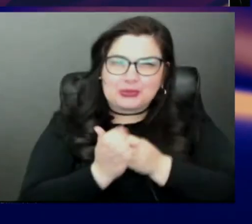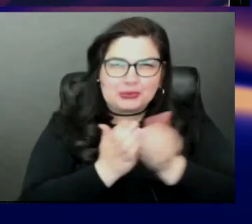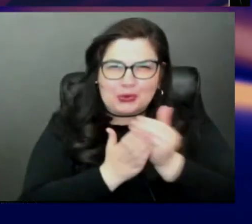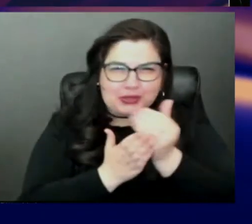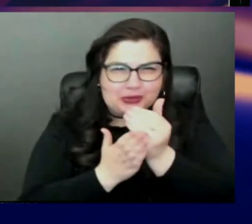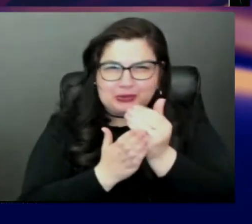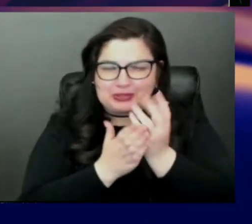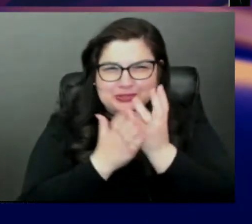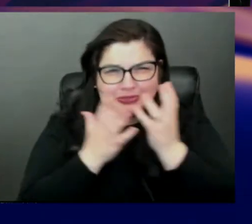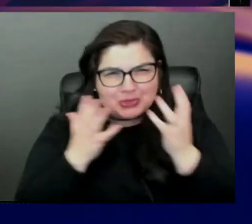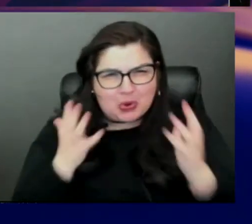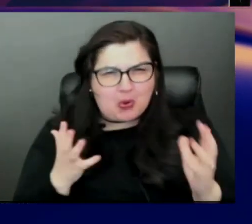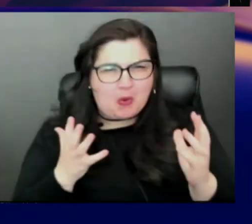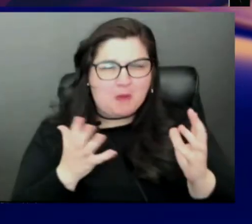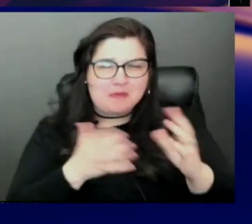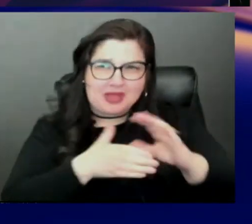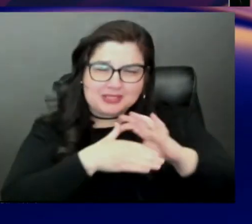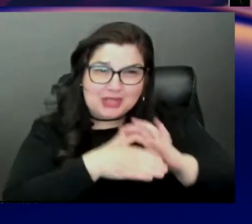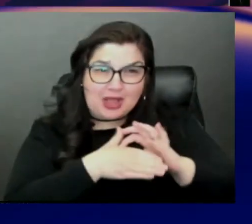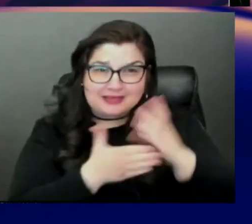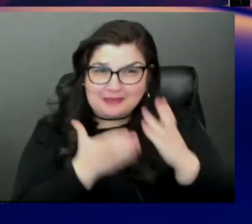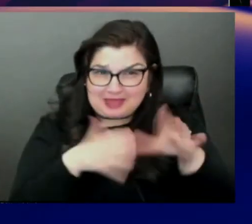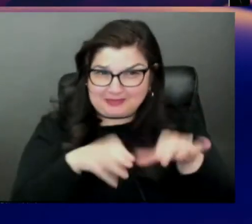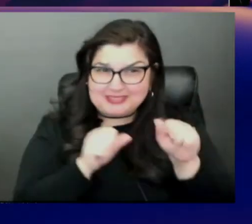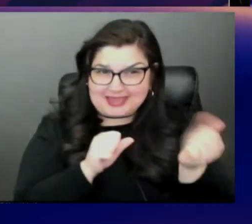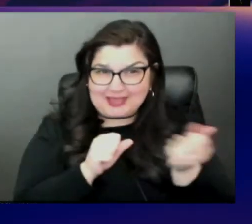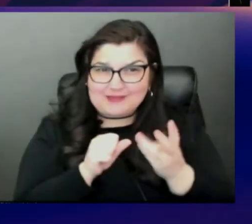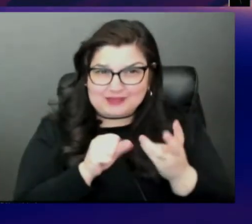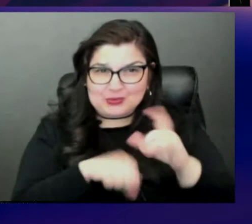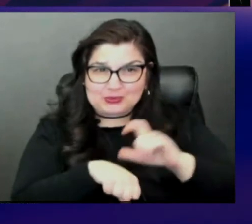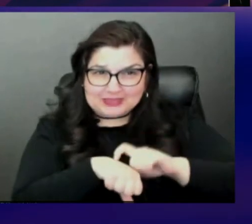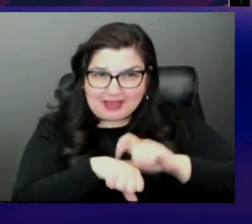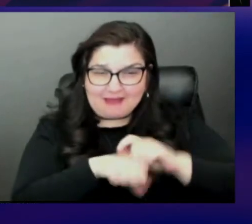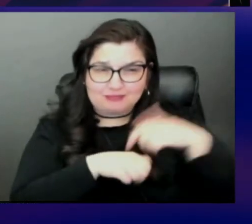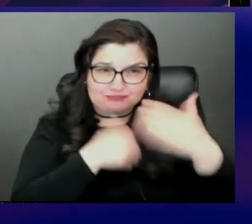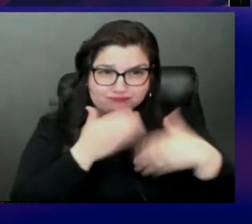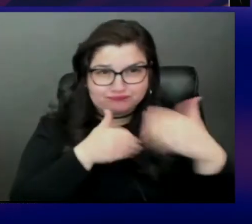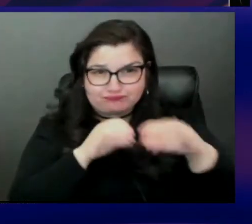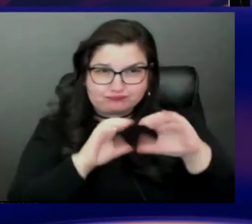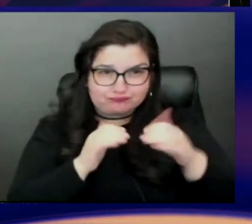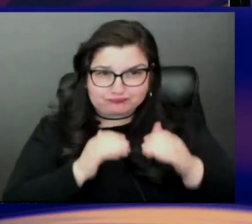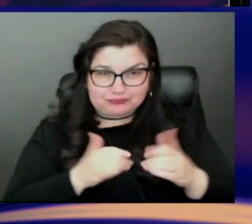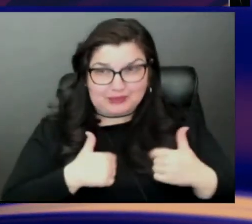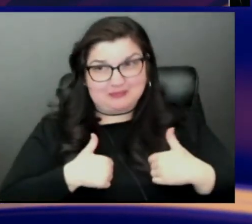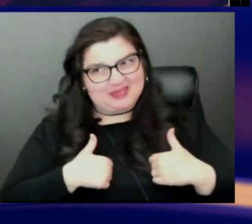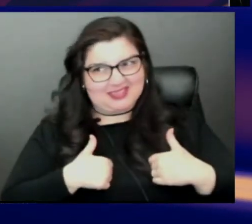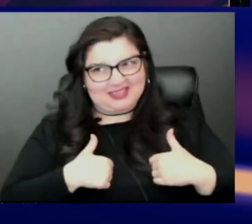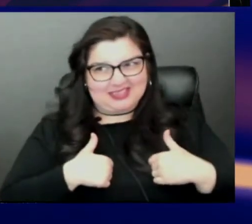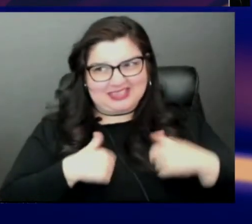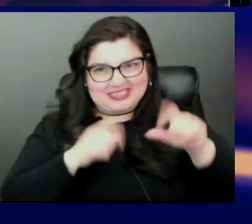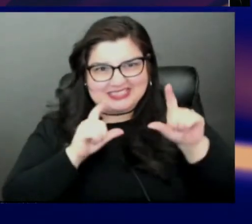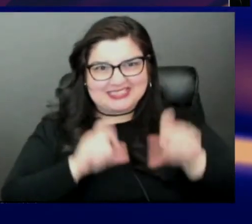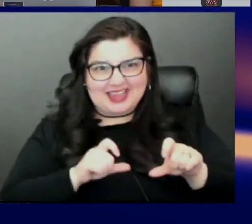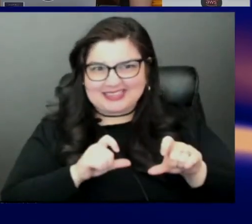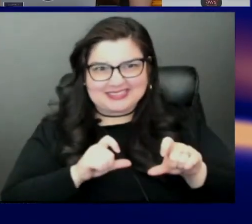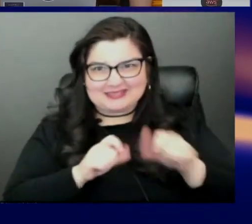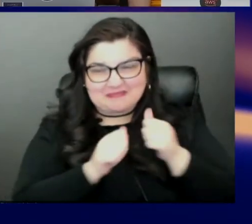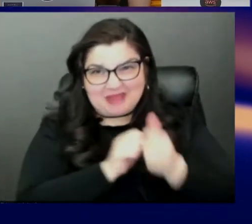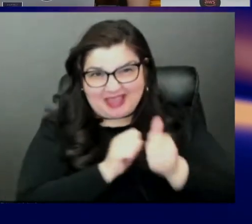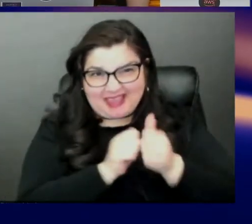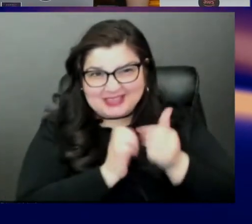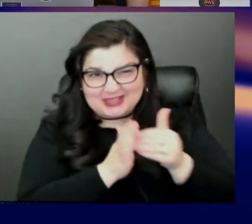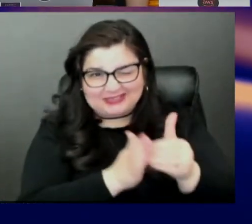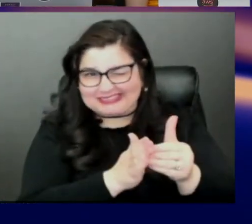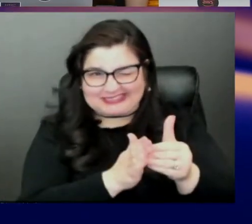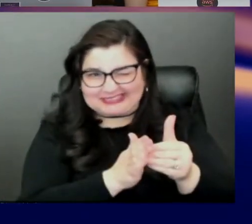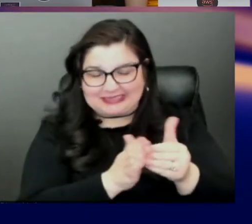content, it might take you a few times to go through a course. You know, I'm not a particularly good test taker, so I know I'm probably going to have to go in